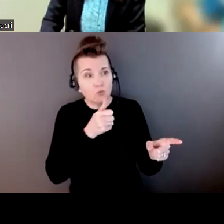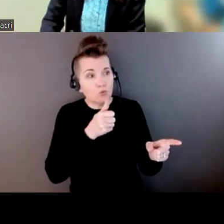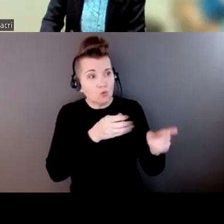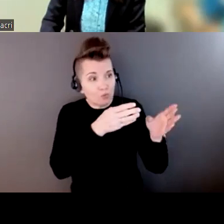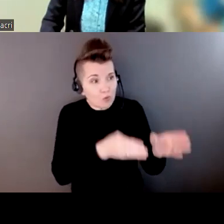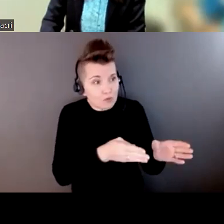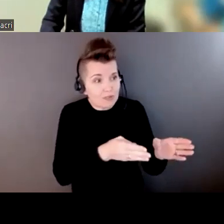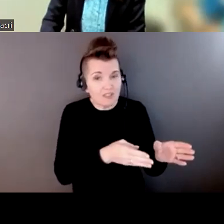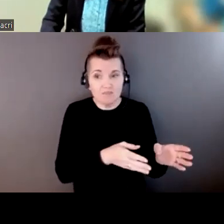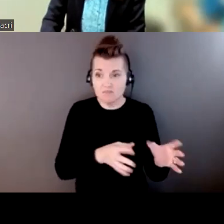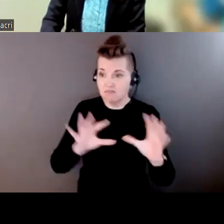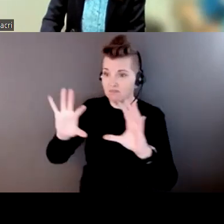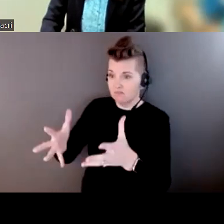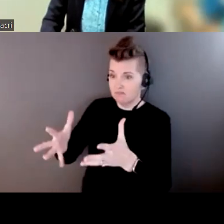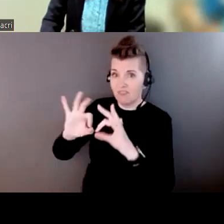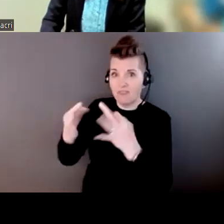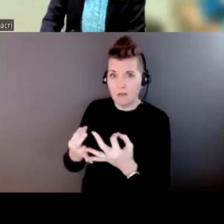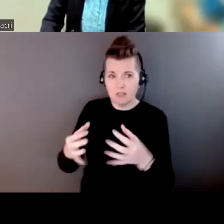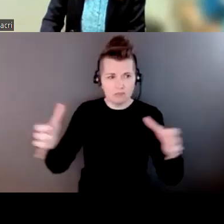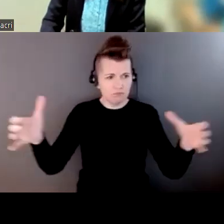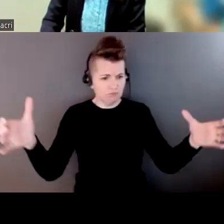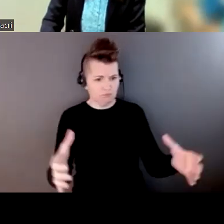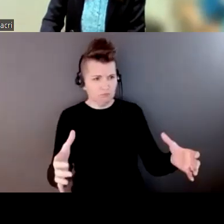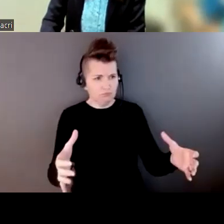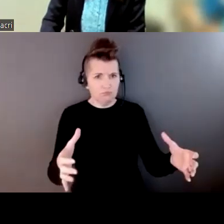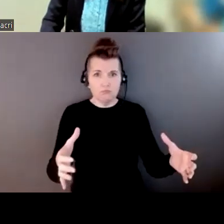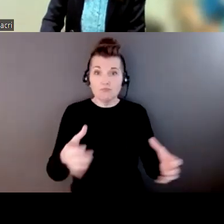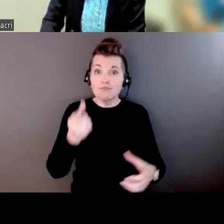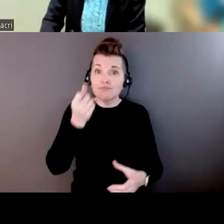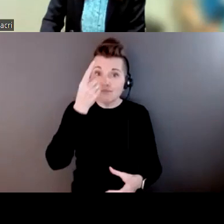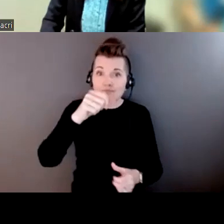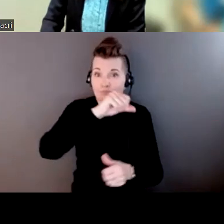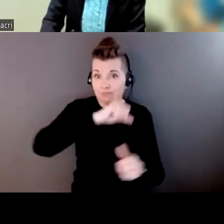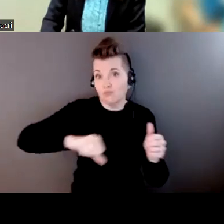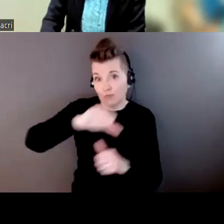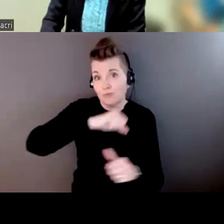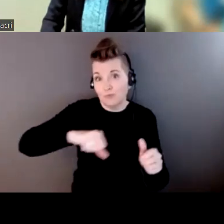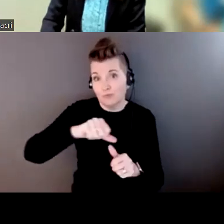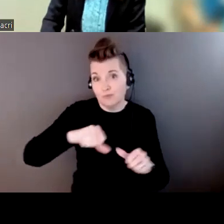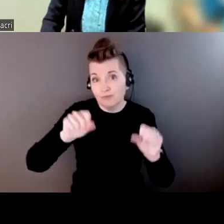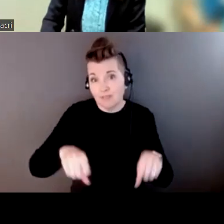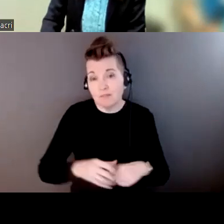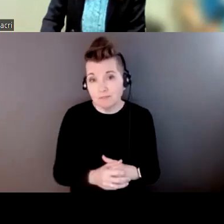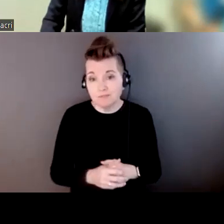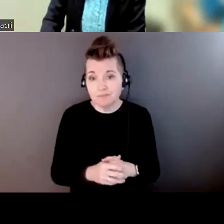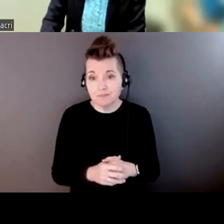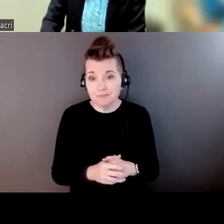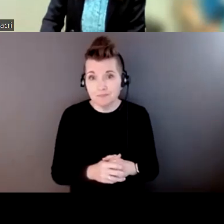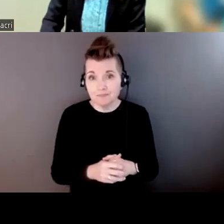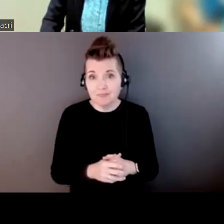parties to come together to have some mutual understanding of these concerns and the older adult's